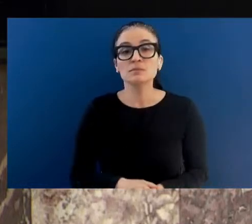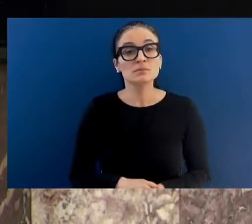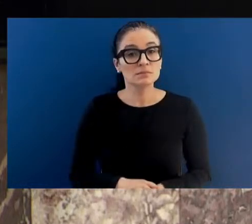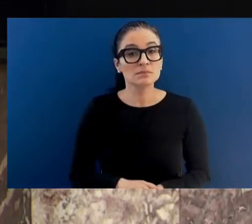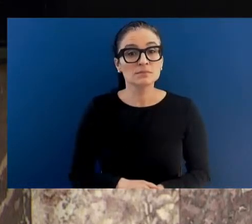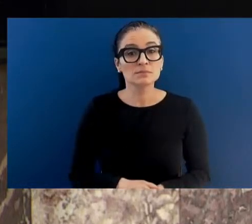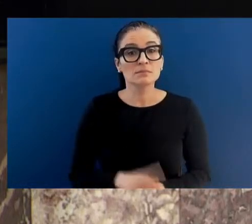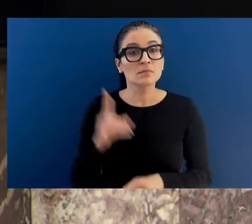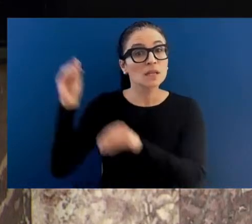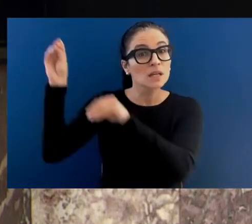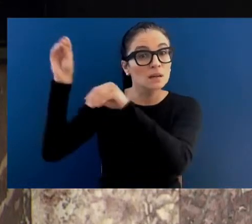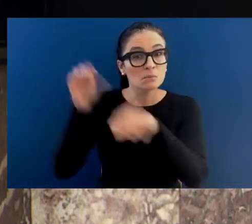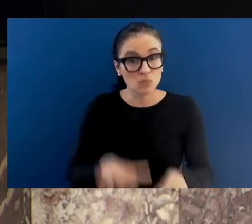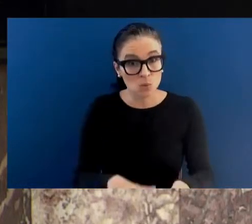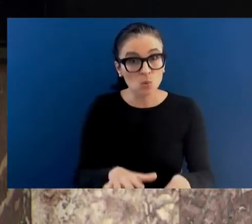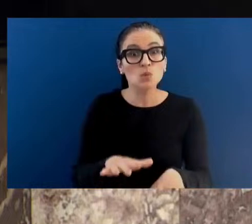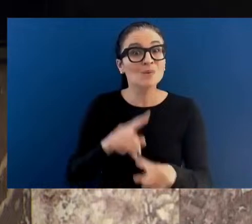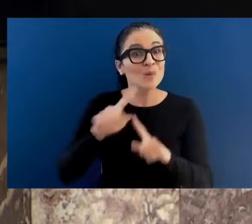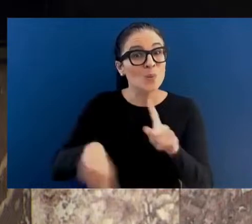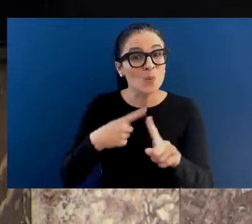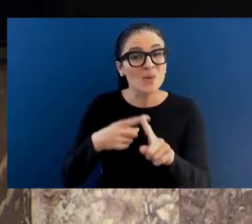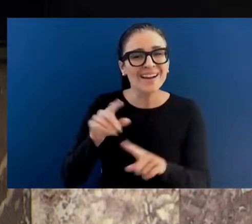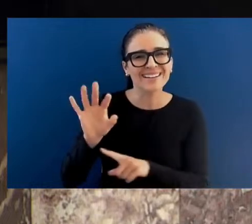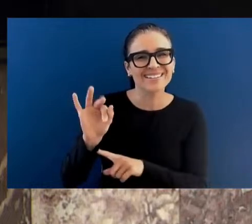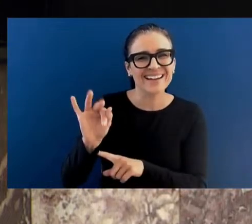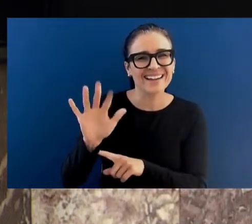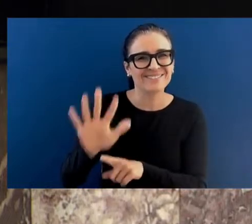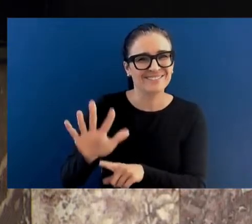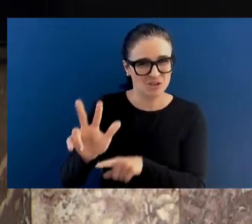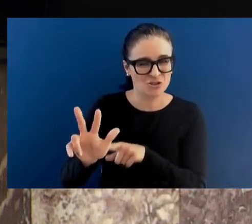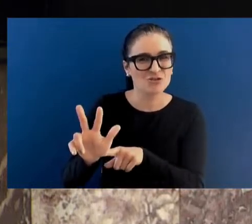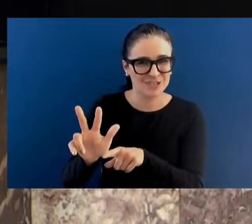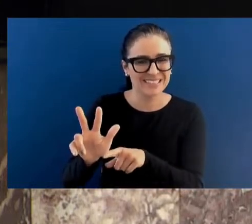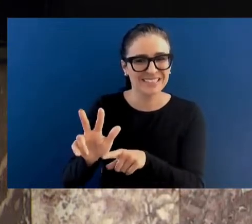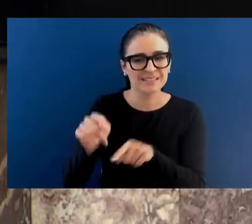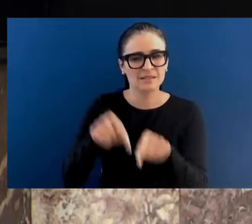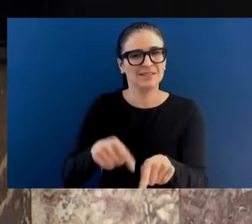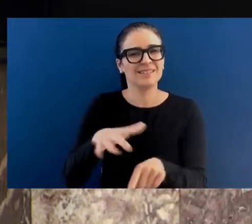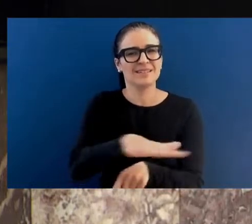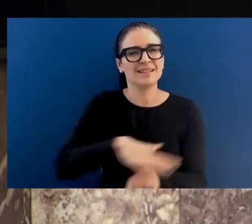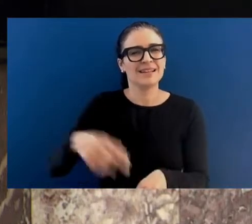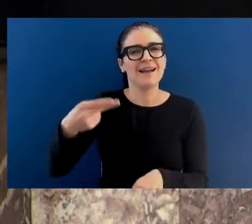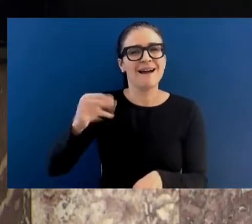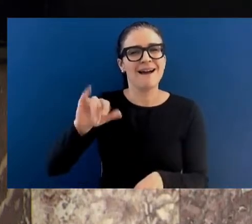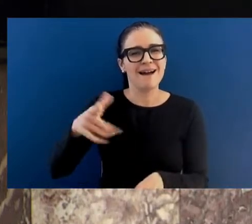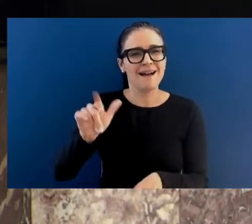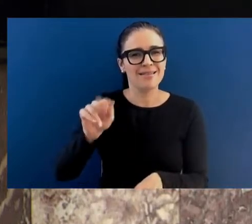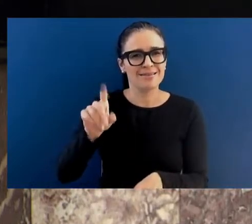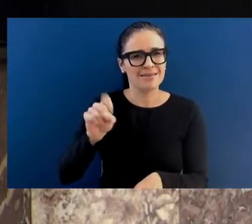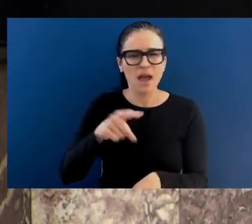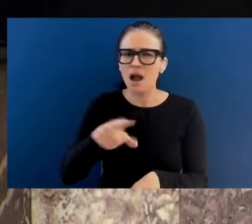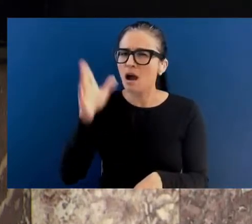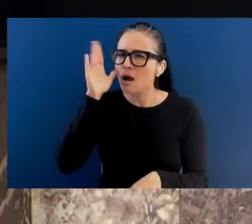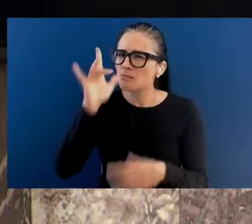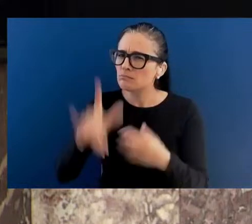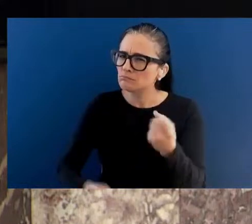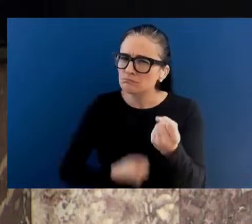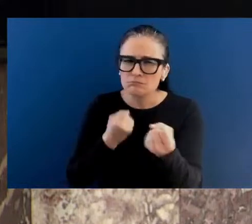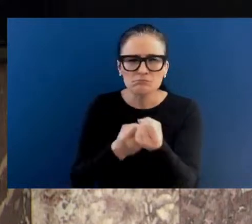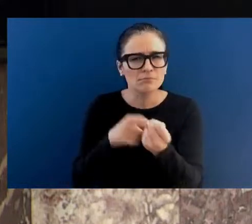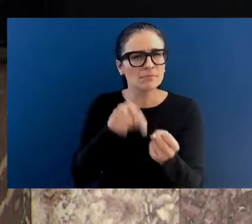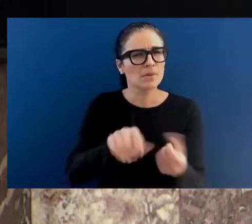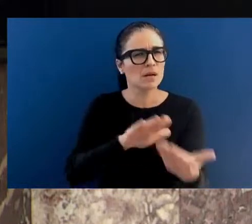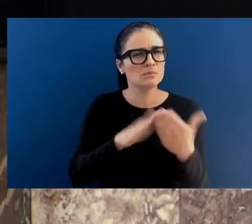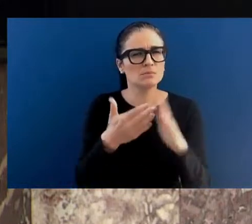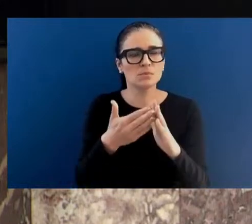settled there. Bob has profound dedication to our community, and he began very early. With a doctorate in ecology from UBC, he